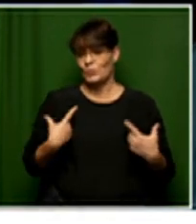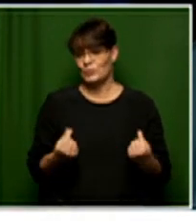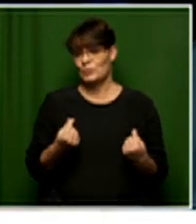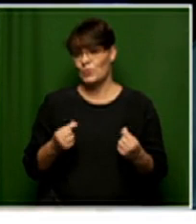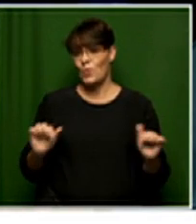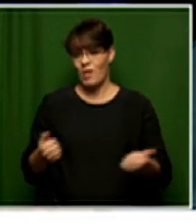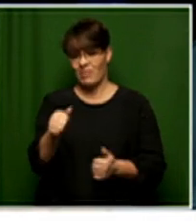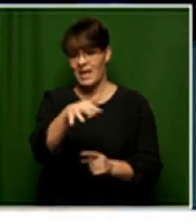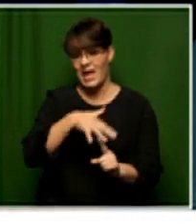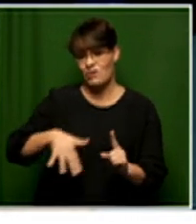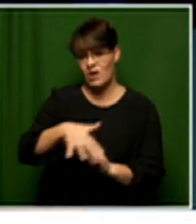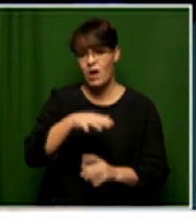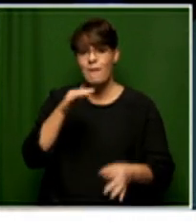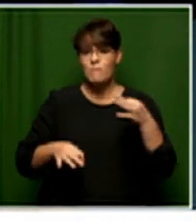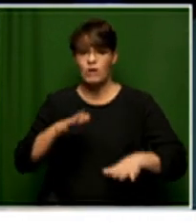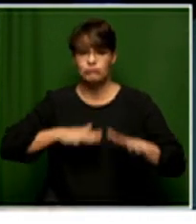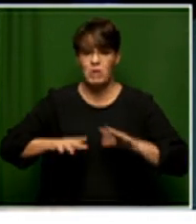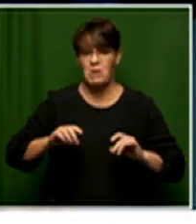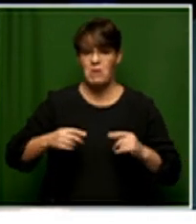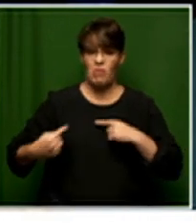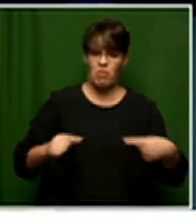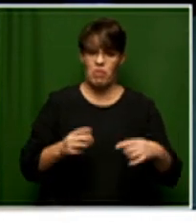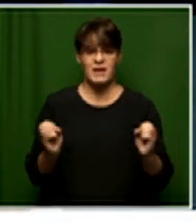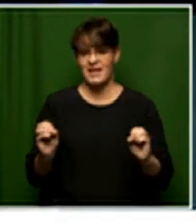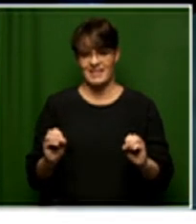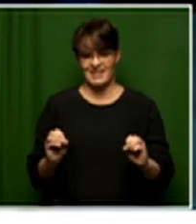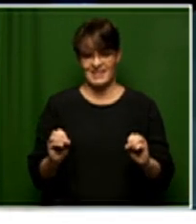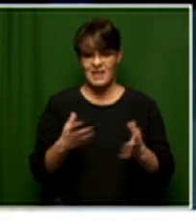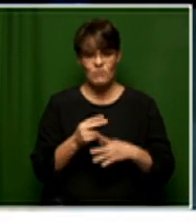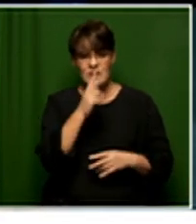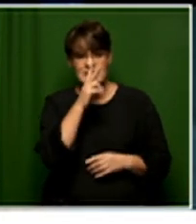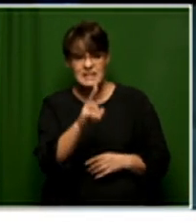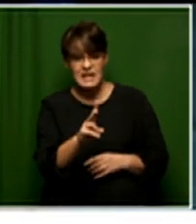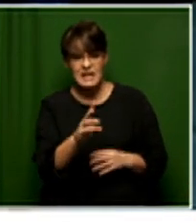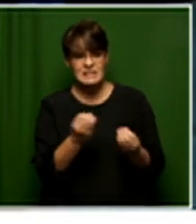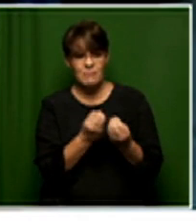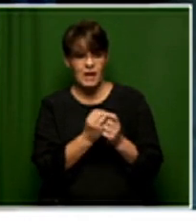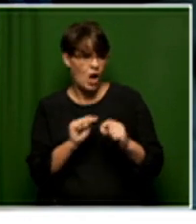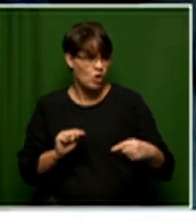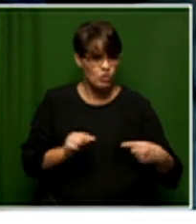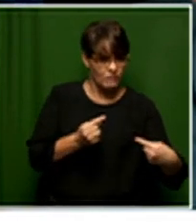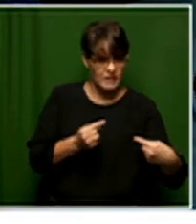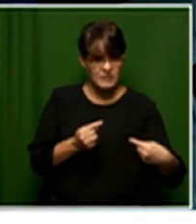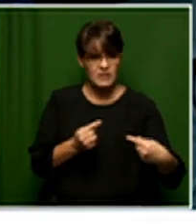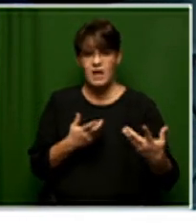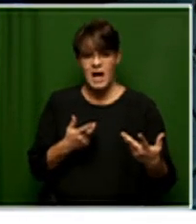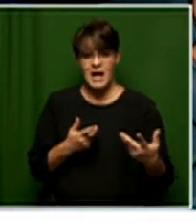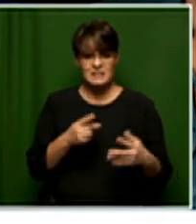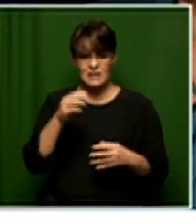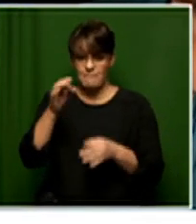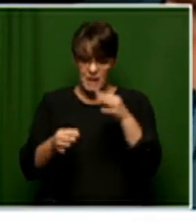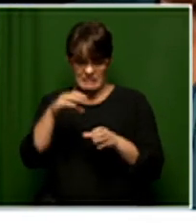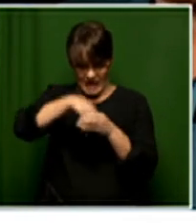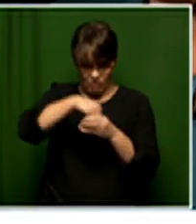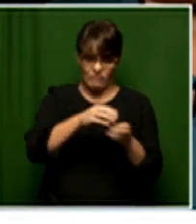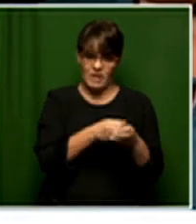because there's no political intolerance between parties. If we see anything like conflict, it is intra-party. Right. It's